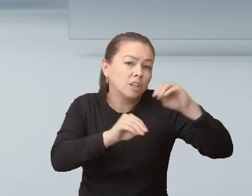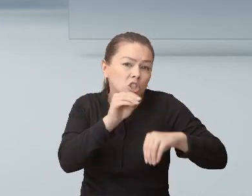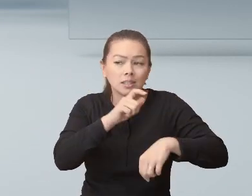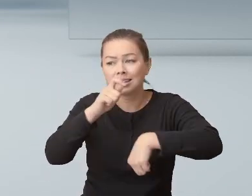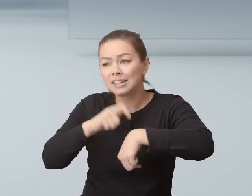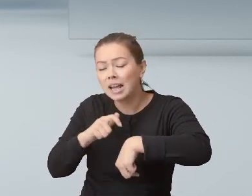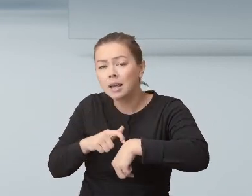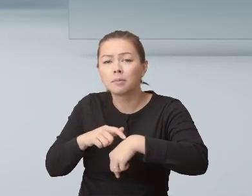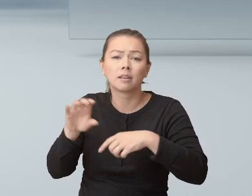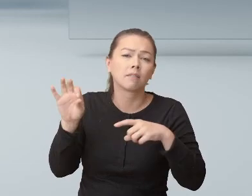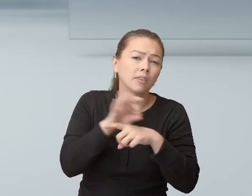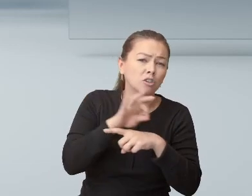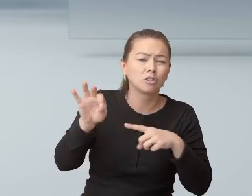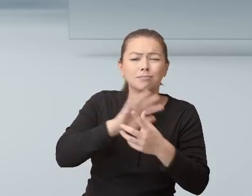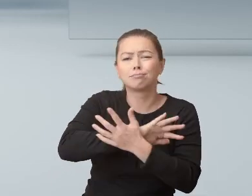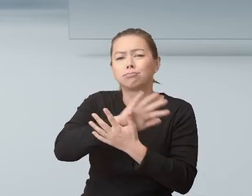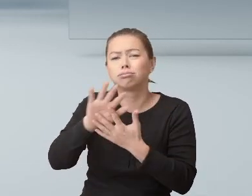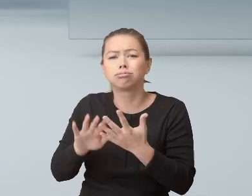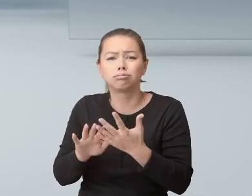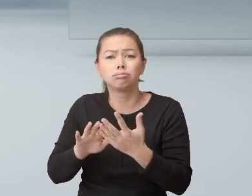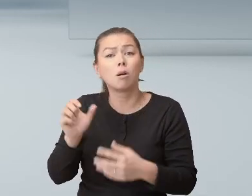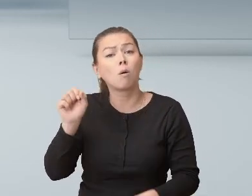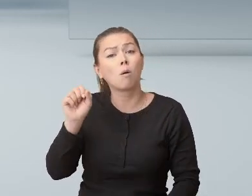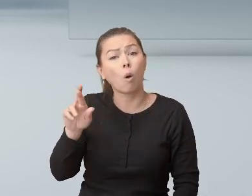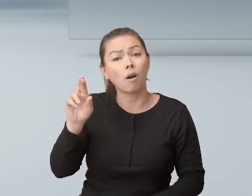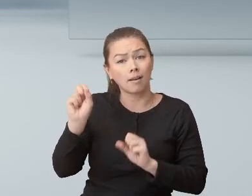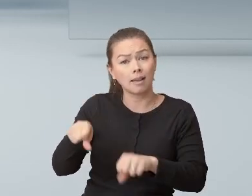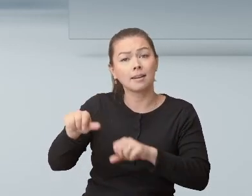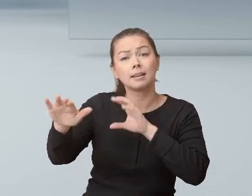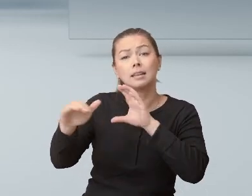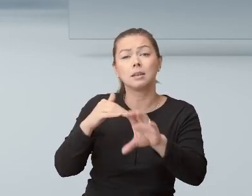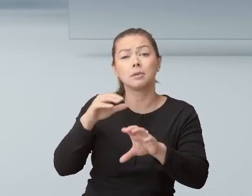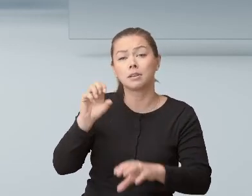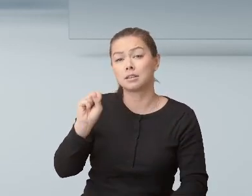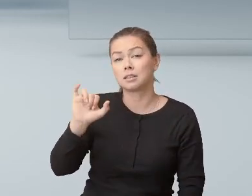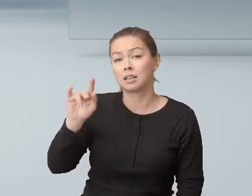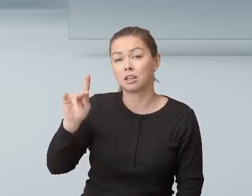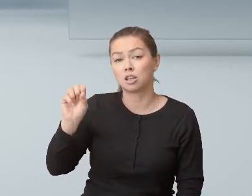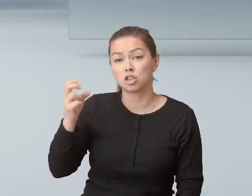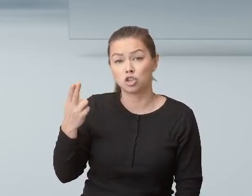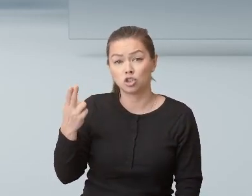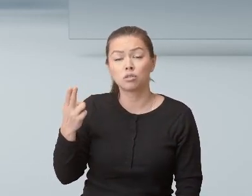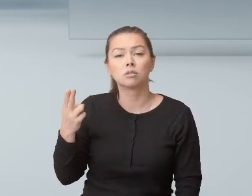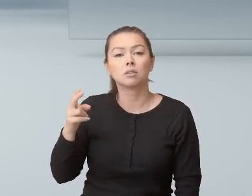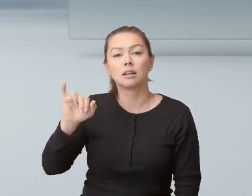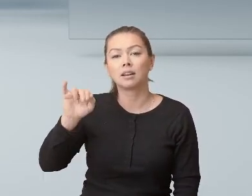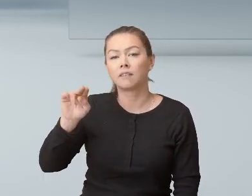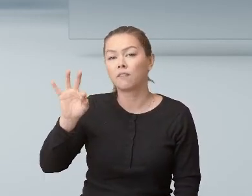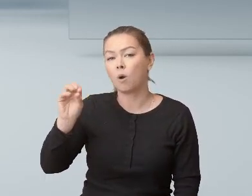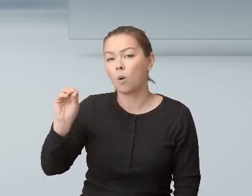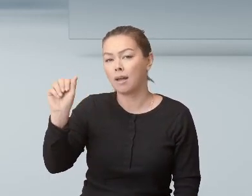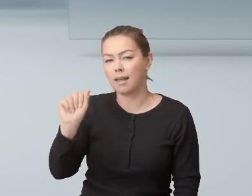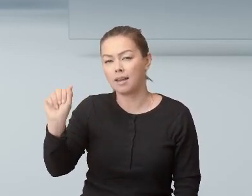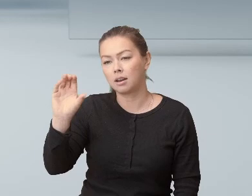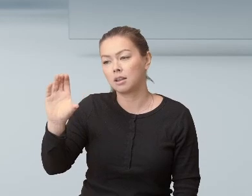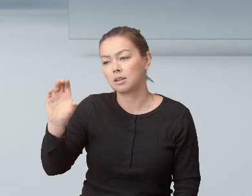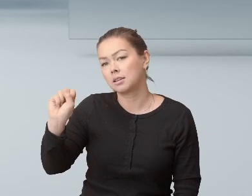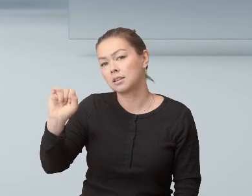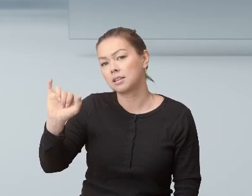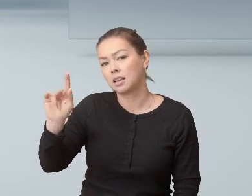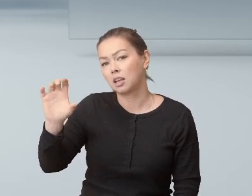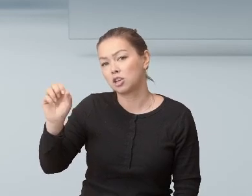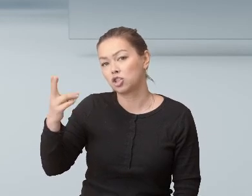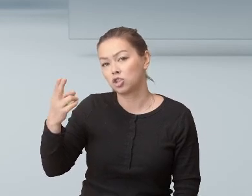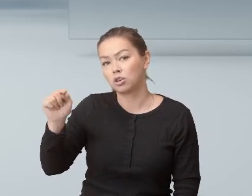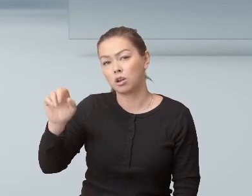feature, functions, that type of a thing. You can also email Sikich, info@sikich.com. We'll help you. We'll do what we can to